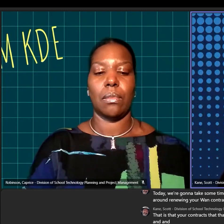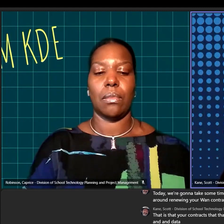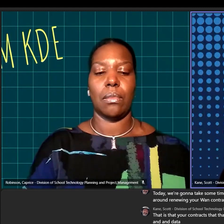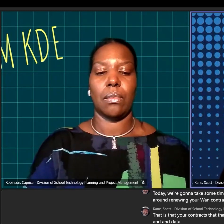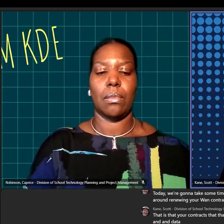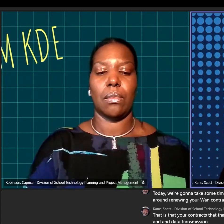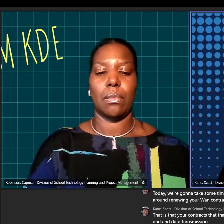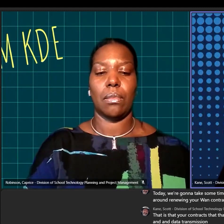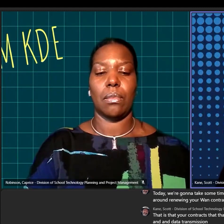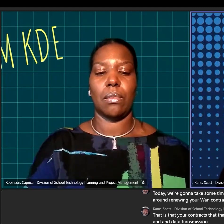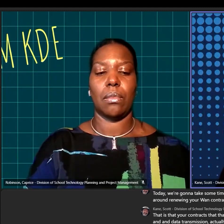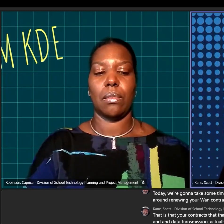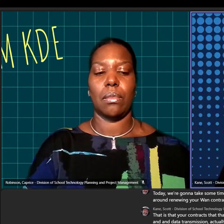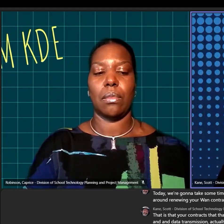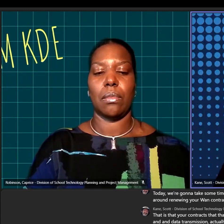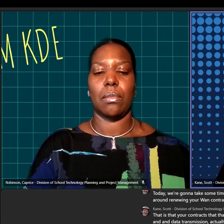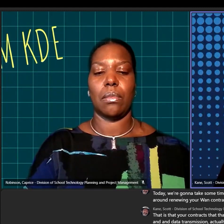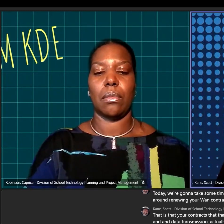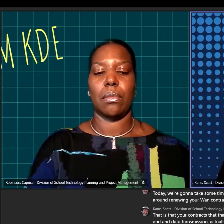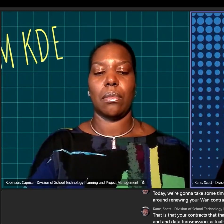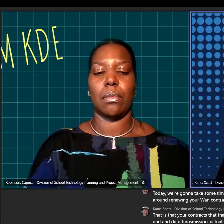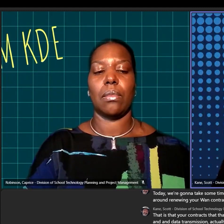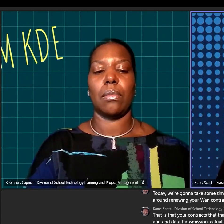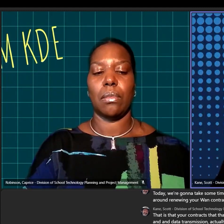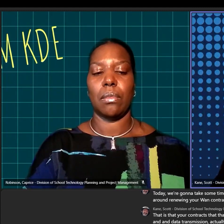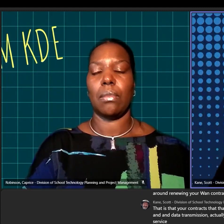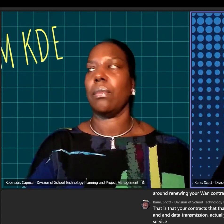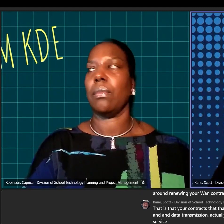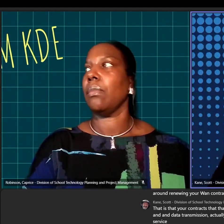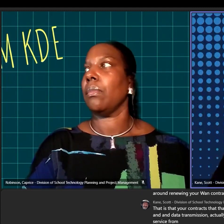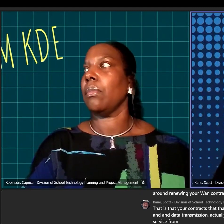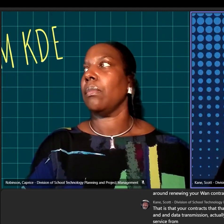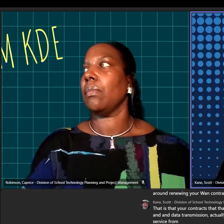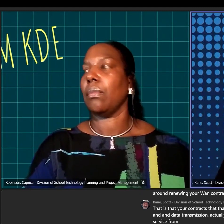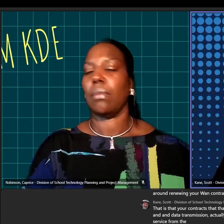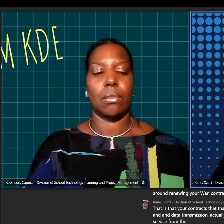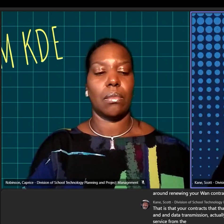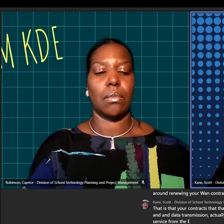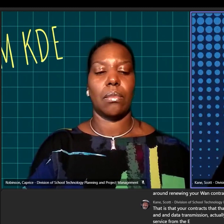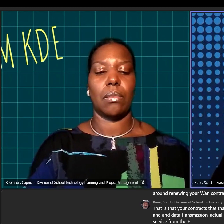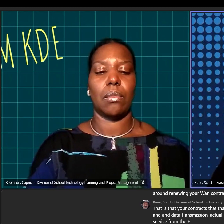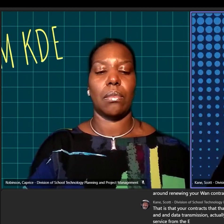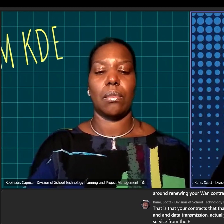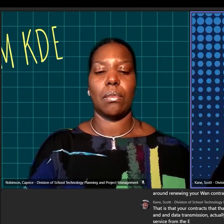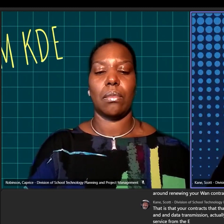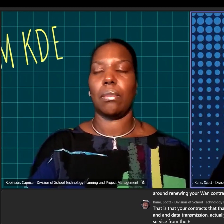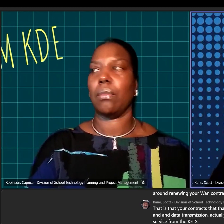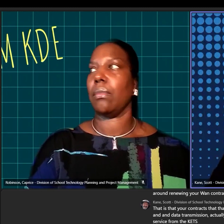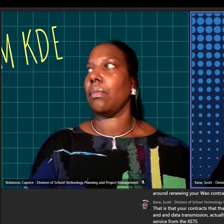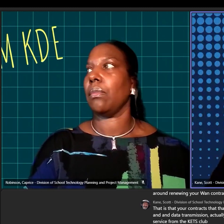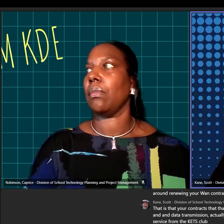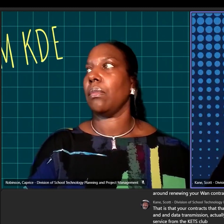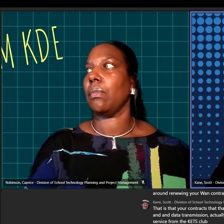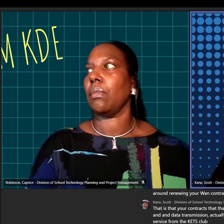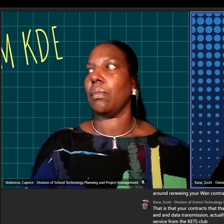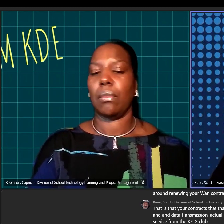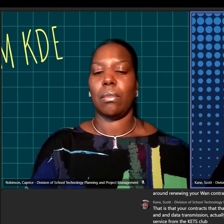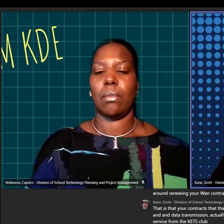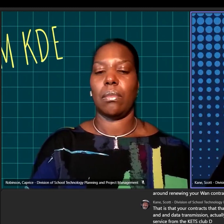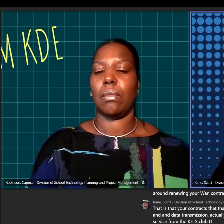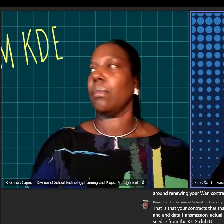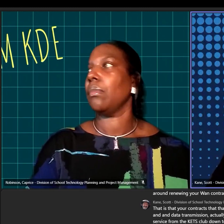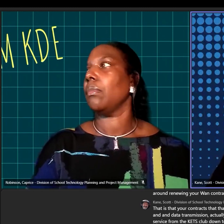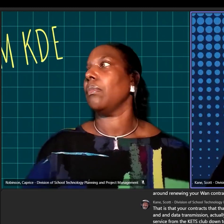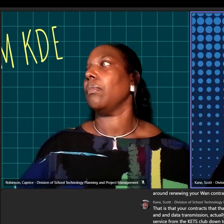data transmission. Actually, I should say data transmission service from the KETS hub